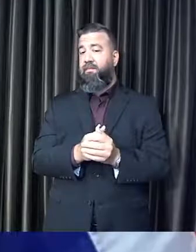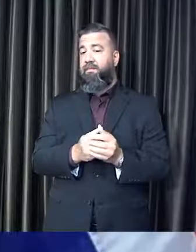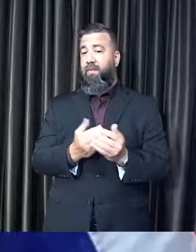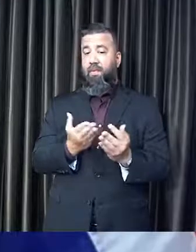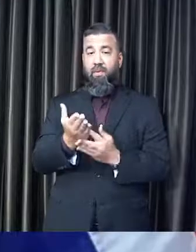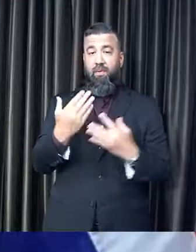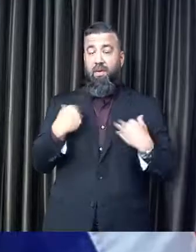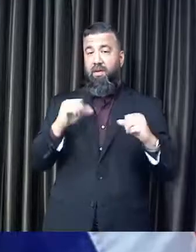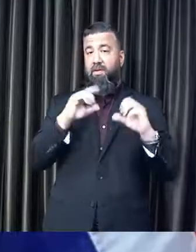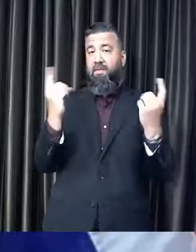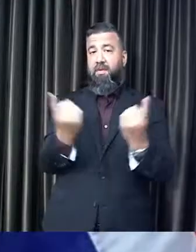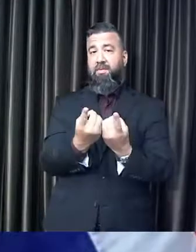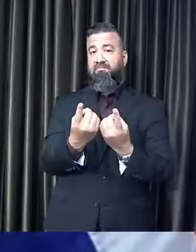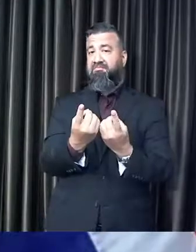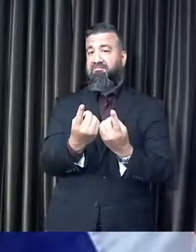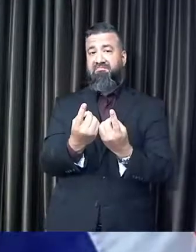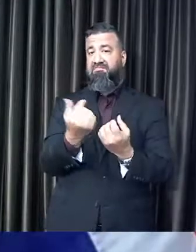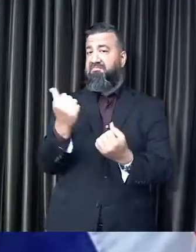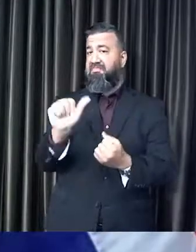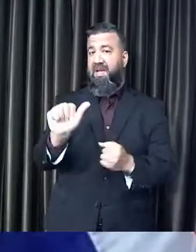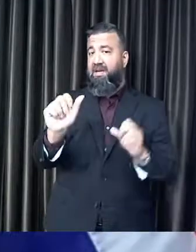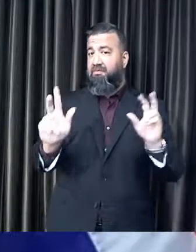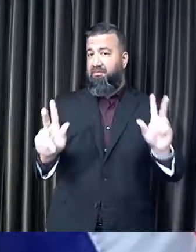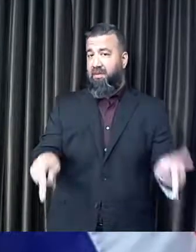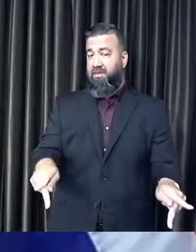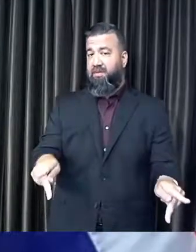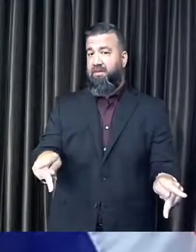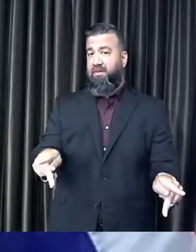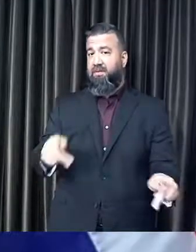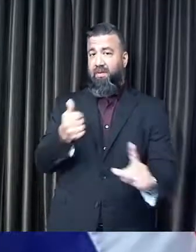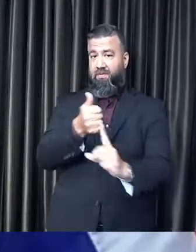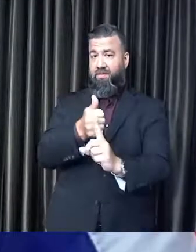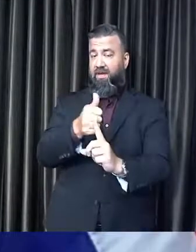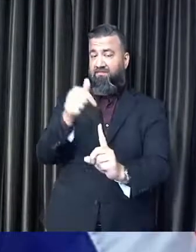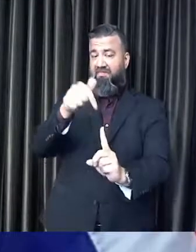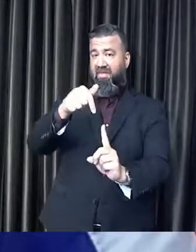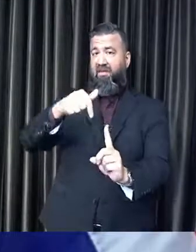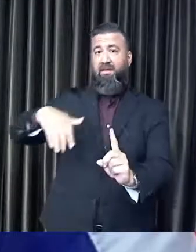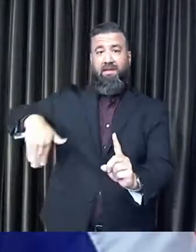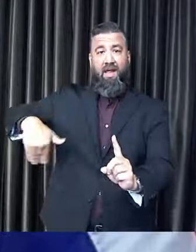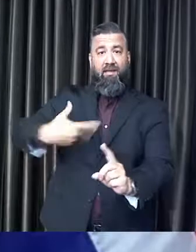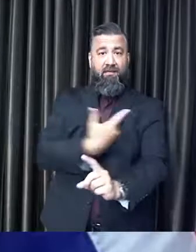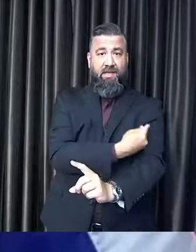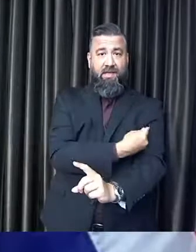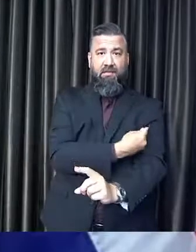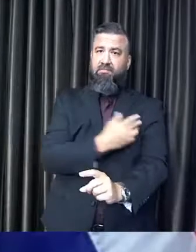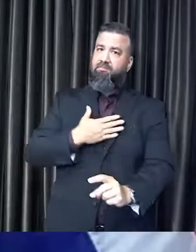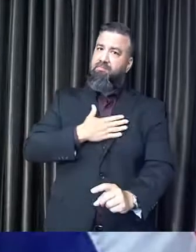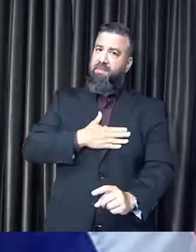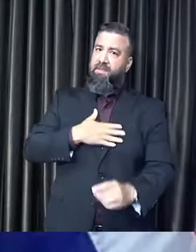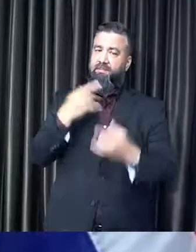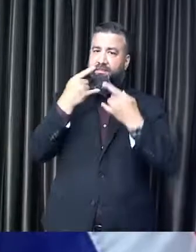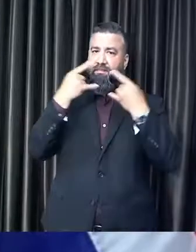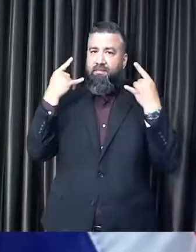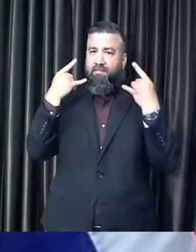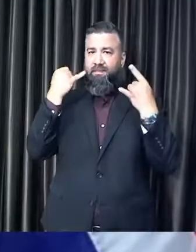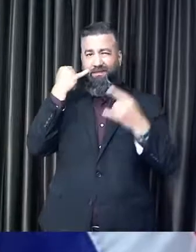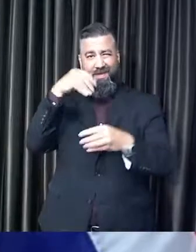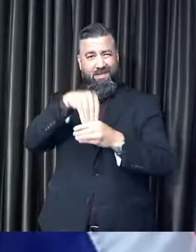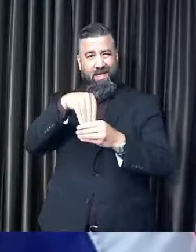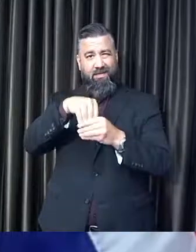department that anyone who is not vaccinated wear a mask if you're